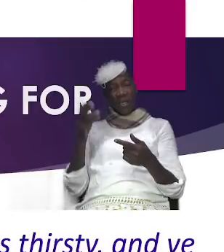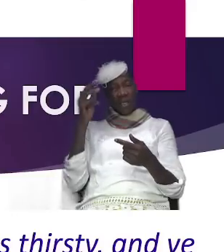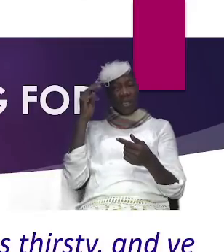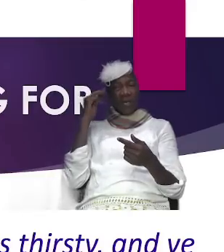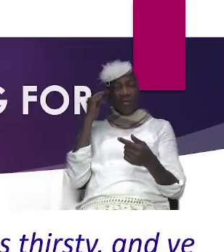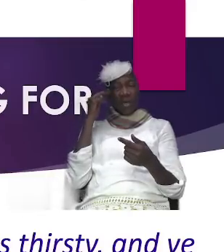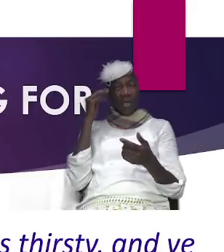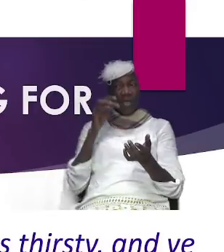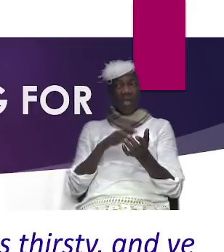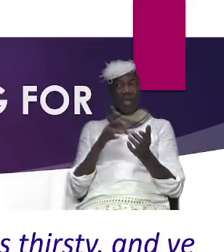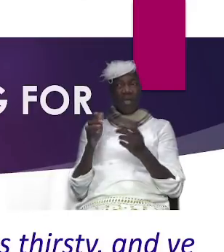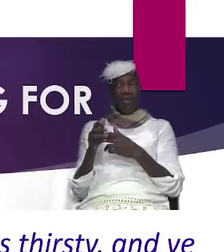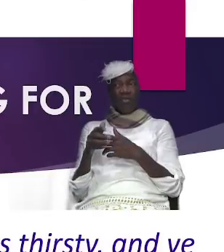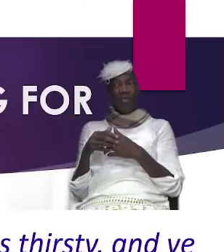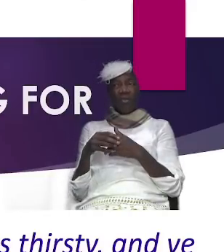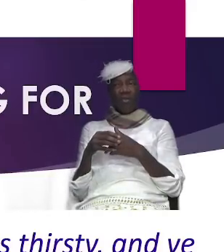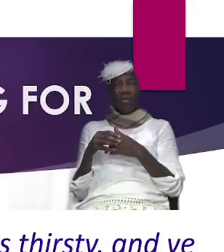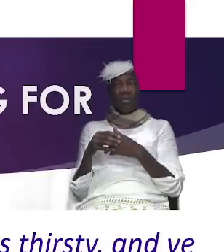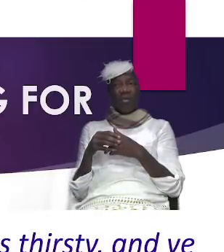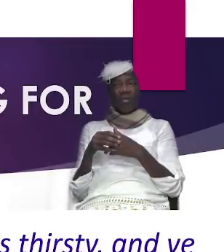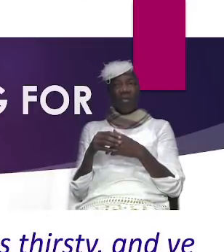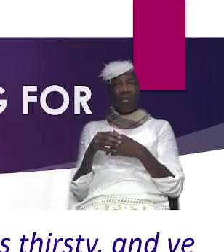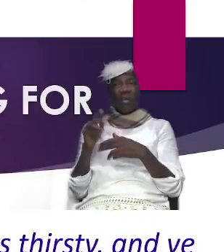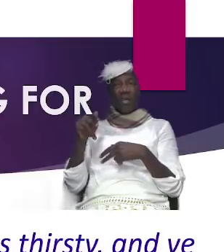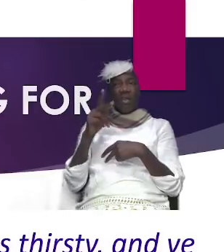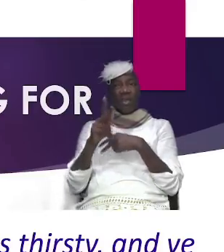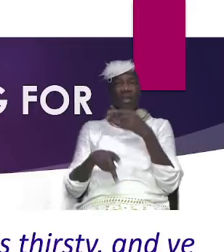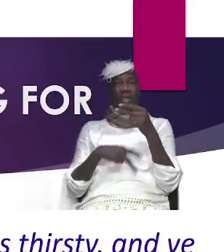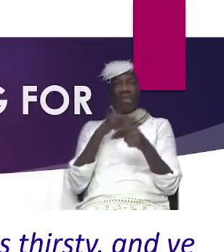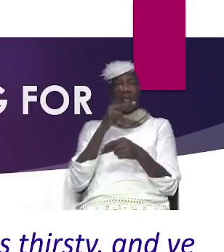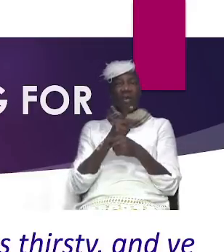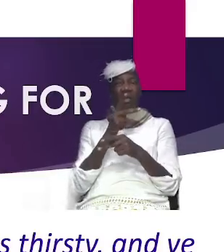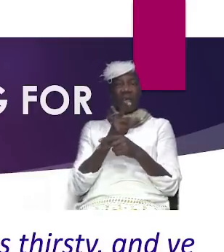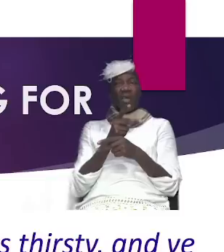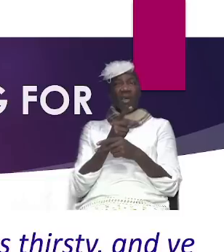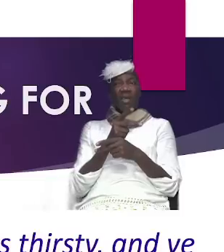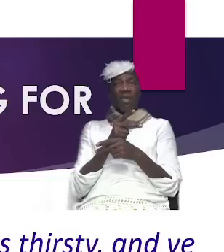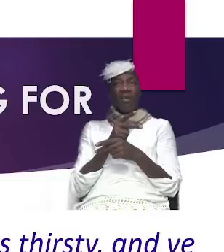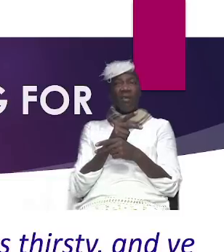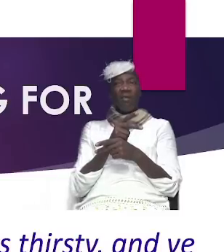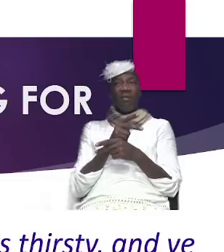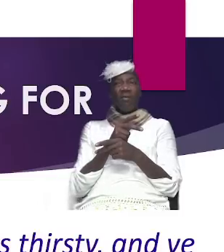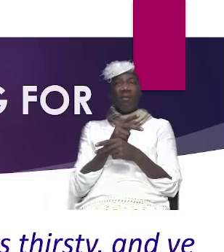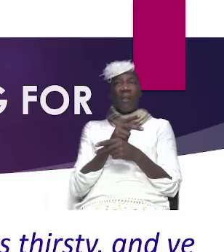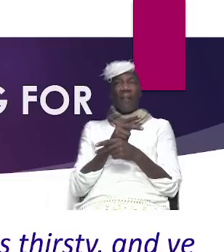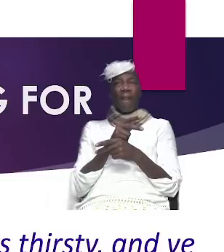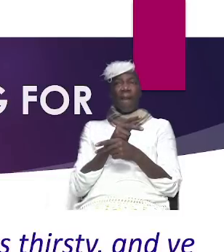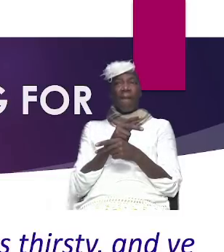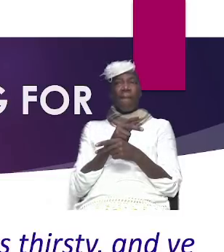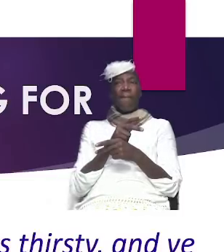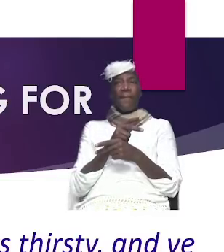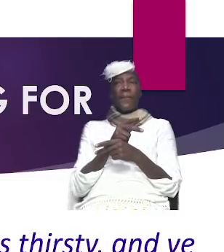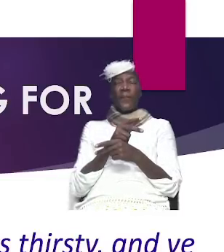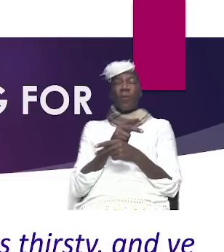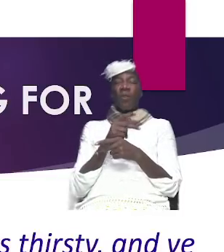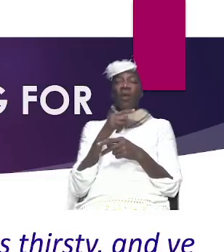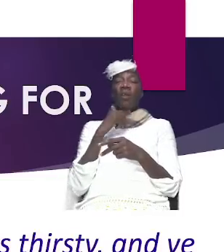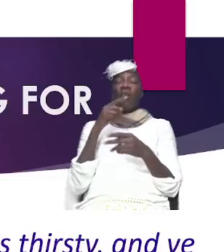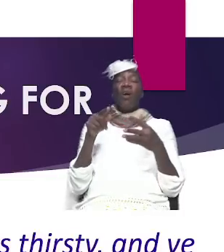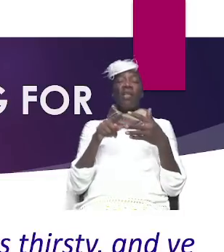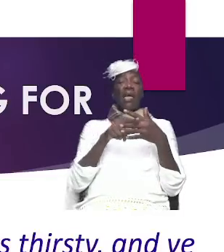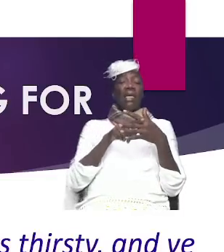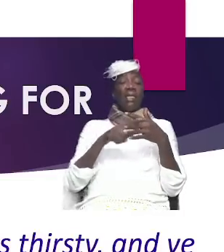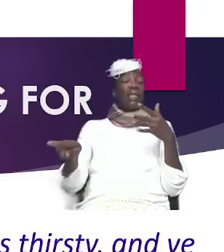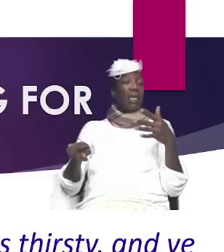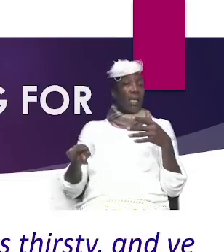Jesus describes, you know, that this kind of kindness will not escape his